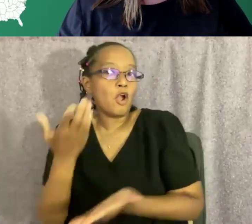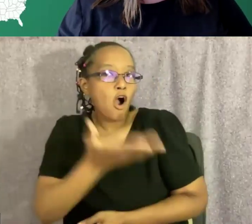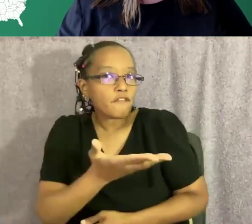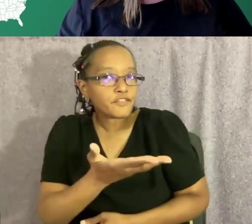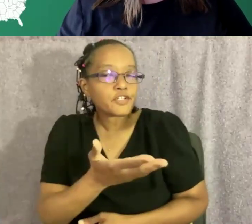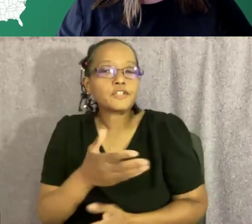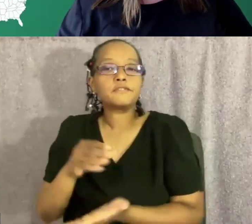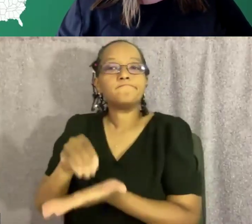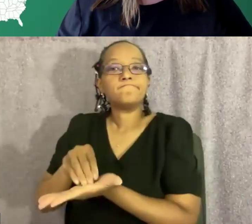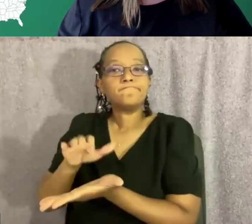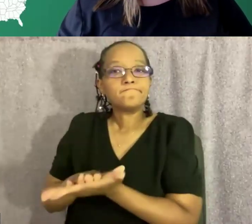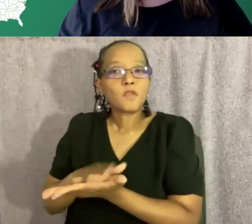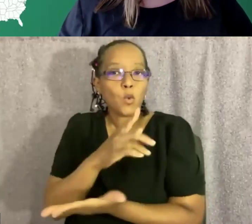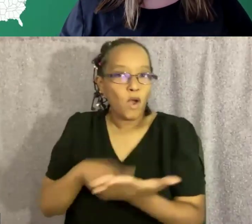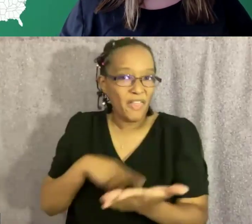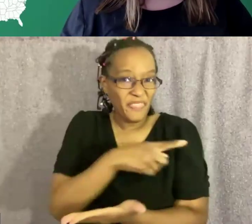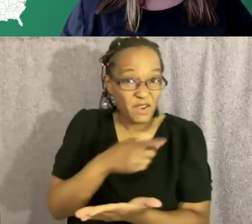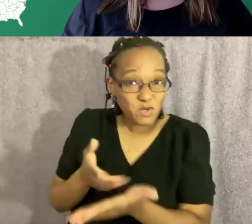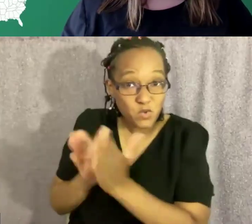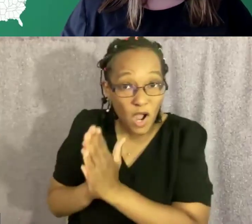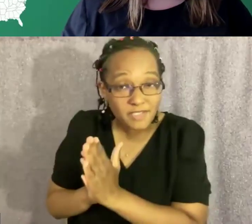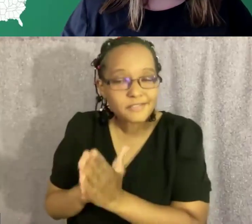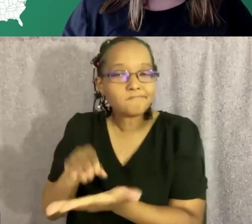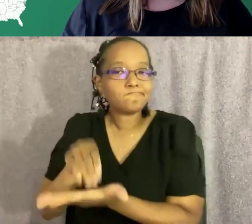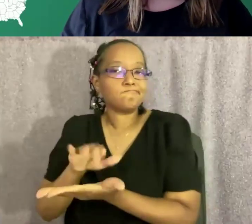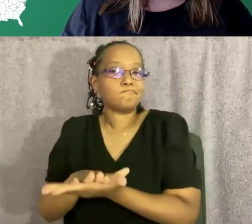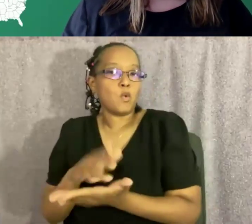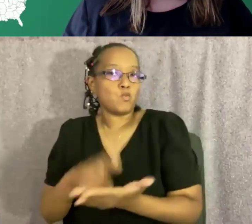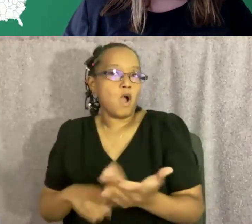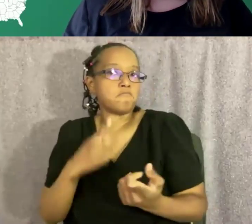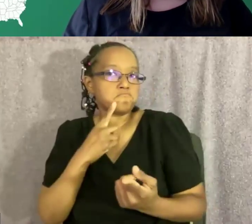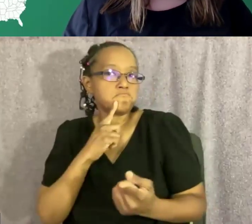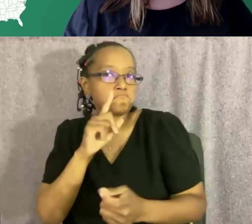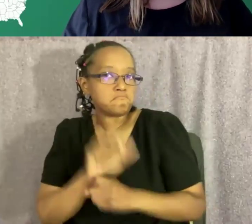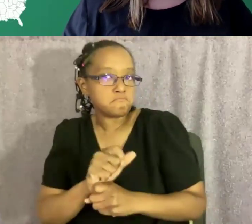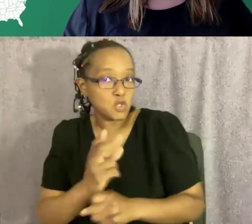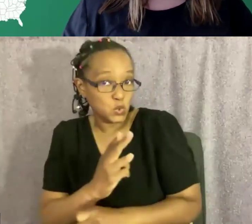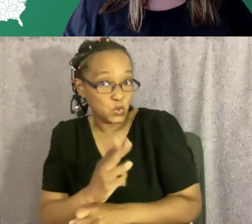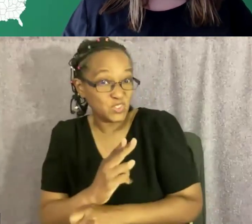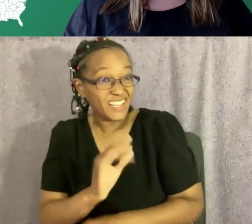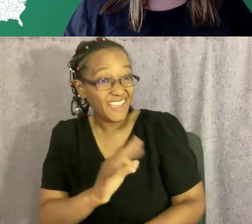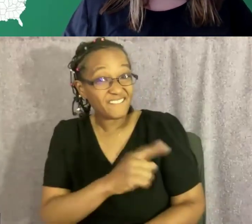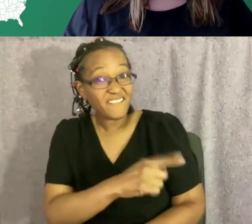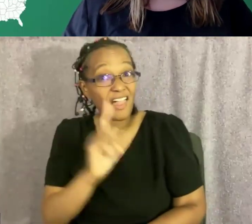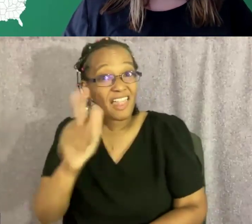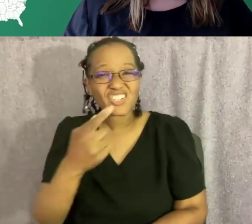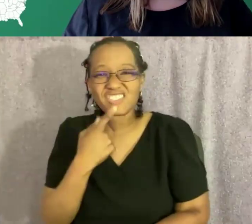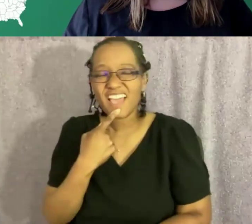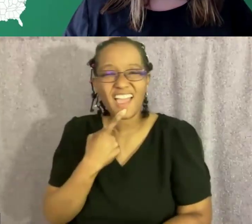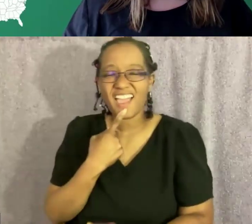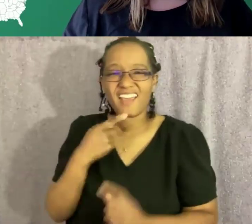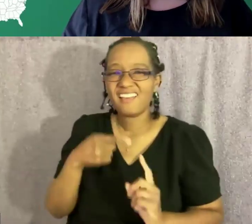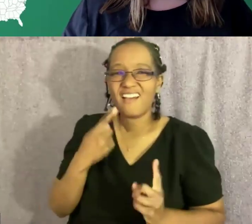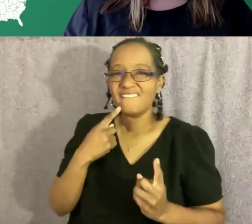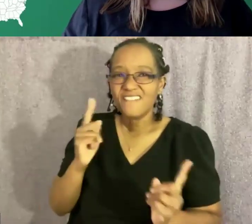offered, this is what they requested, and this is what we used. And if they come back and say, well, that wasn't effective, maybe we need to look at